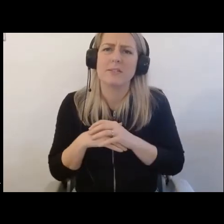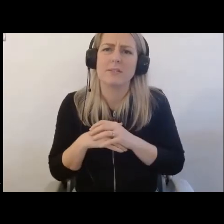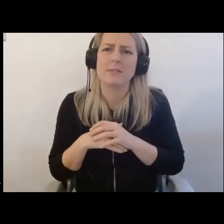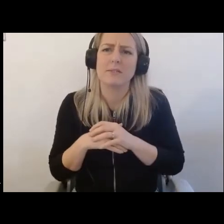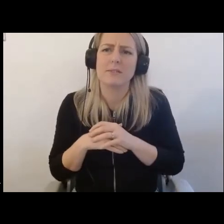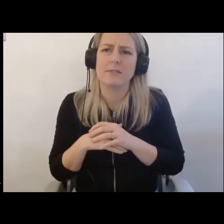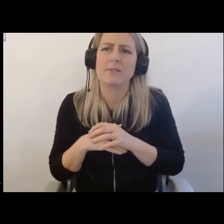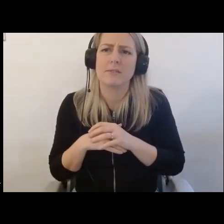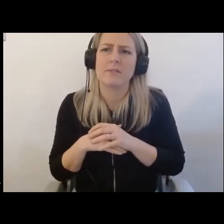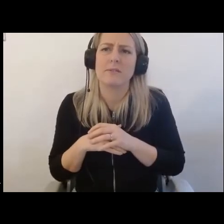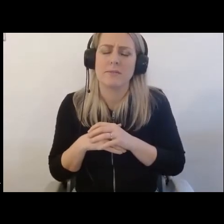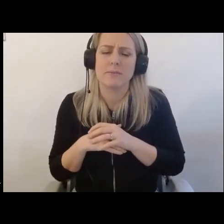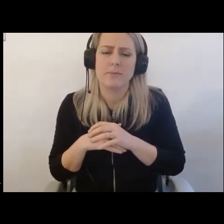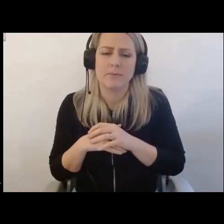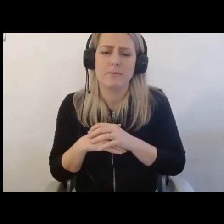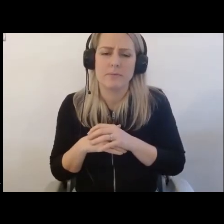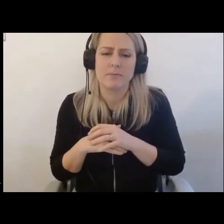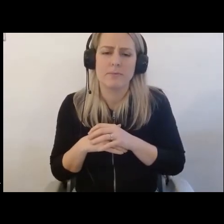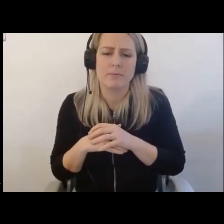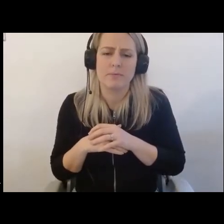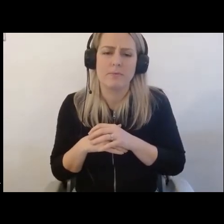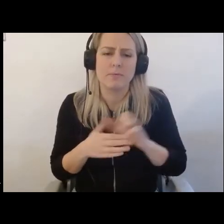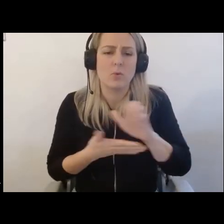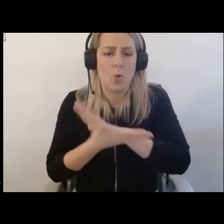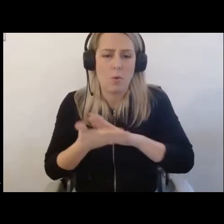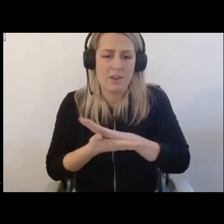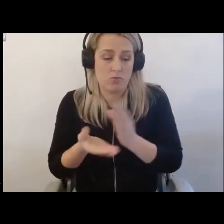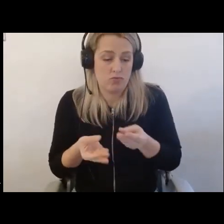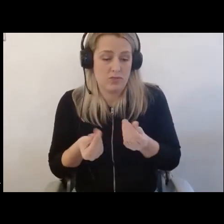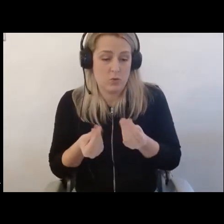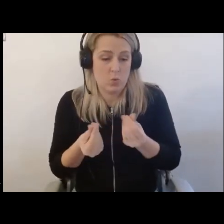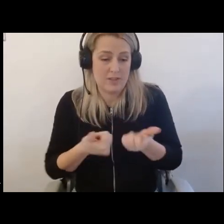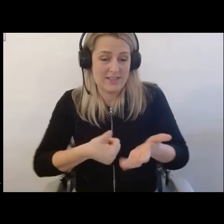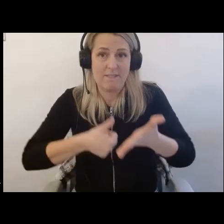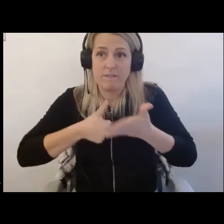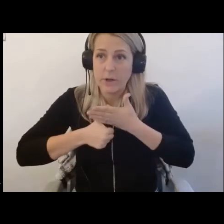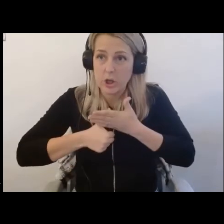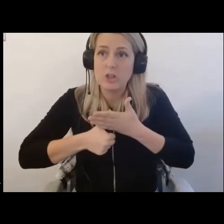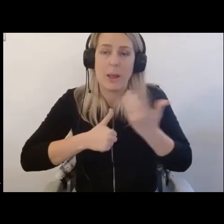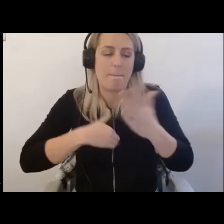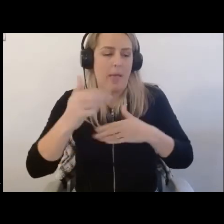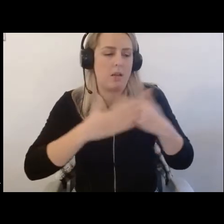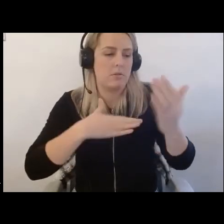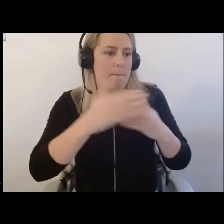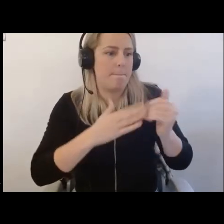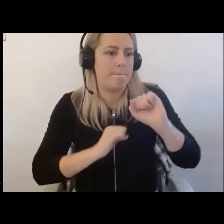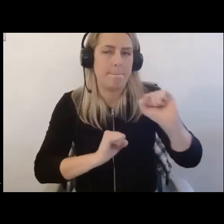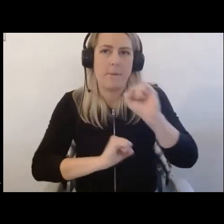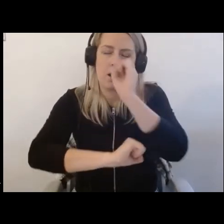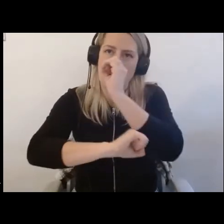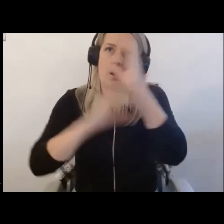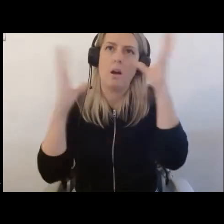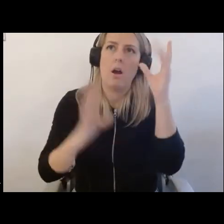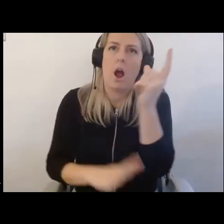design, build up the digital capacity of education providers is yet another kind